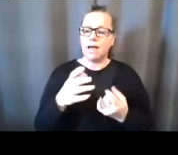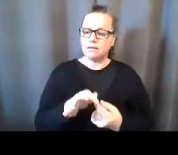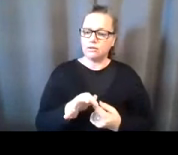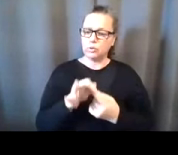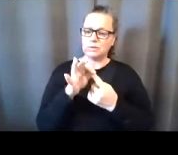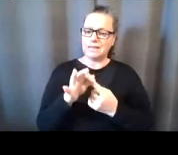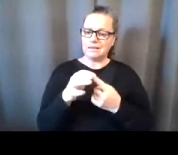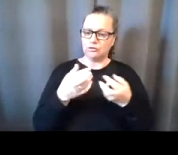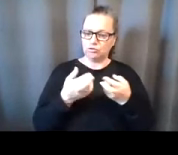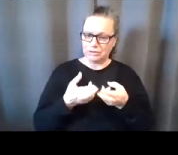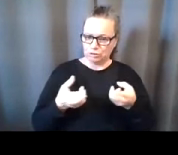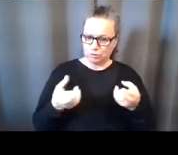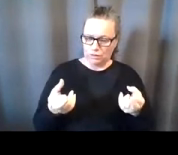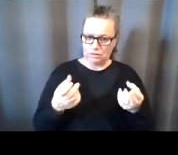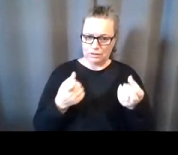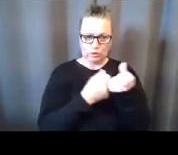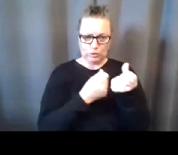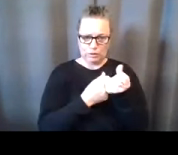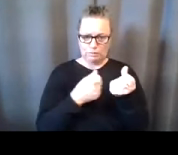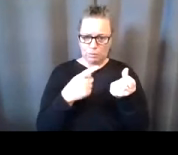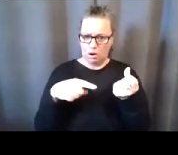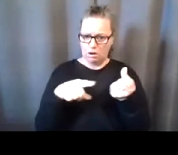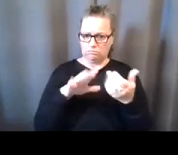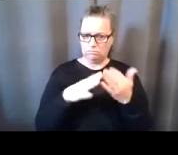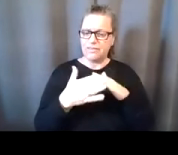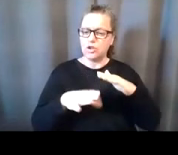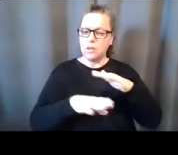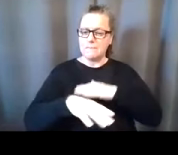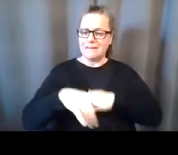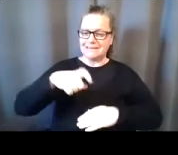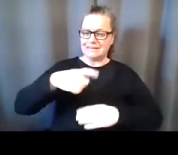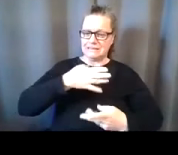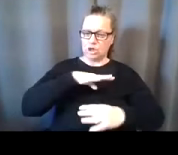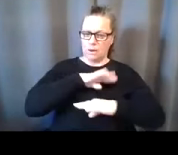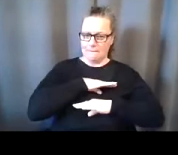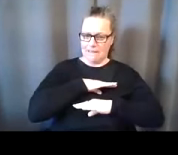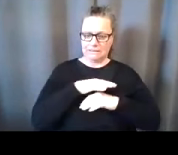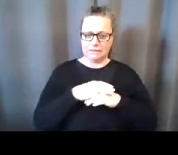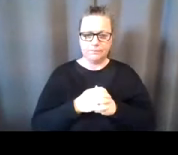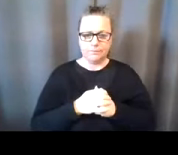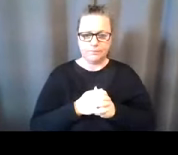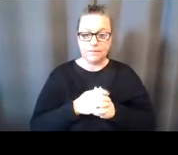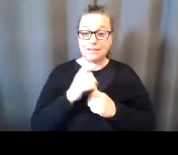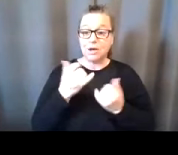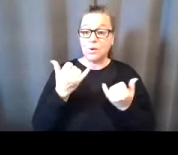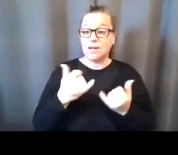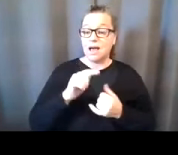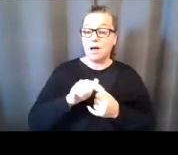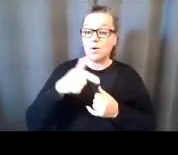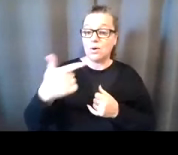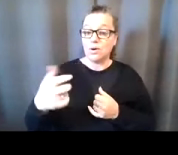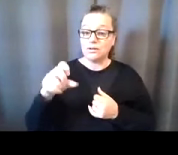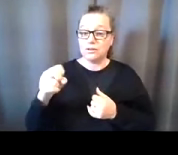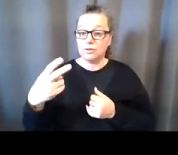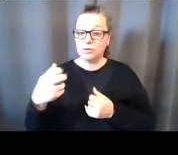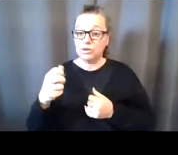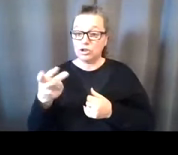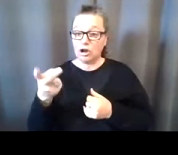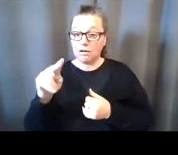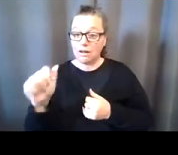and communities to be there so that the basic needs are met. So I'm going to turn it over to Shauna, who's going to share with you about